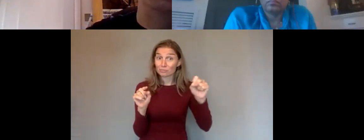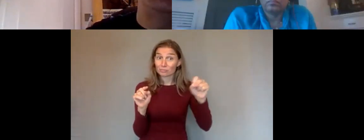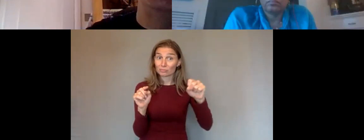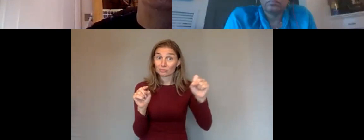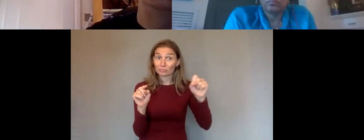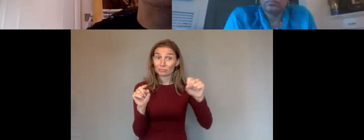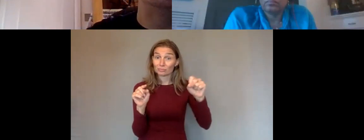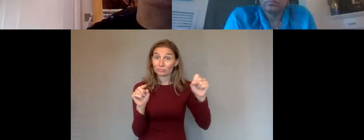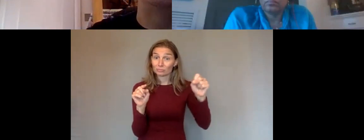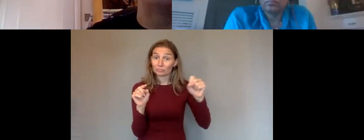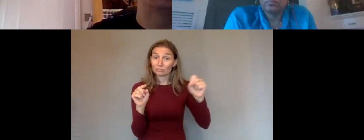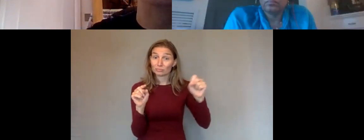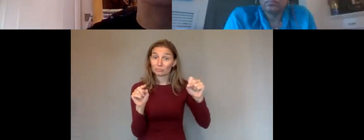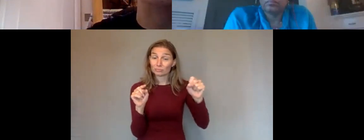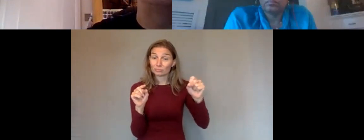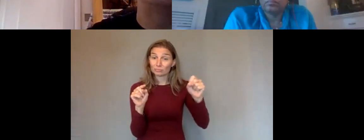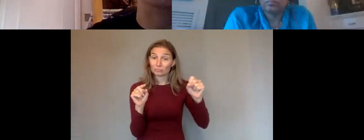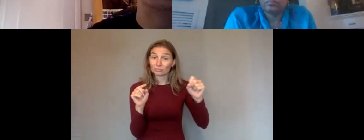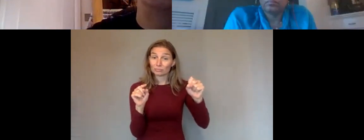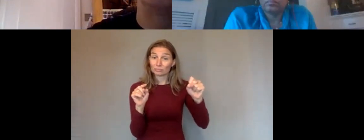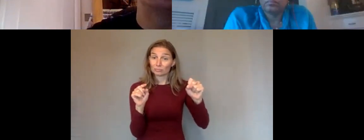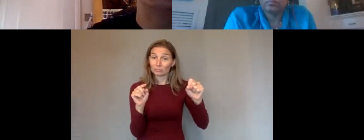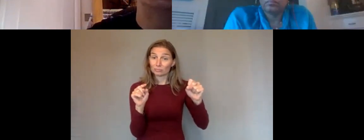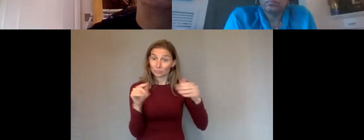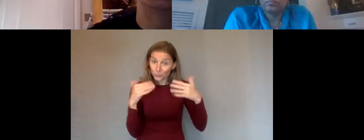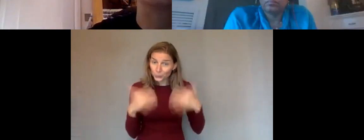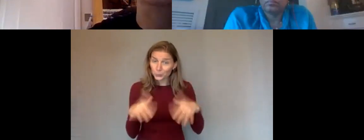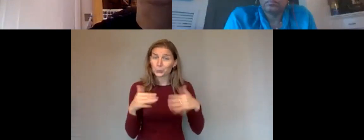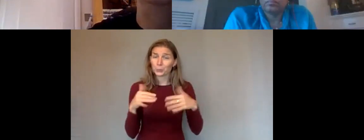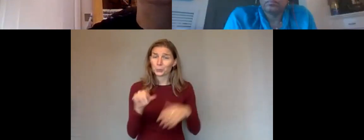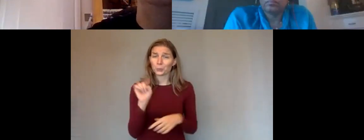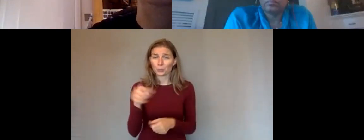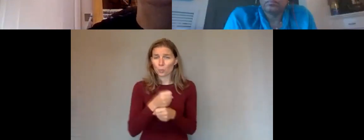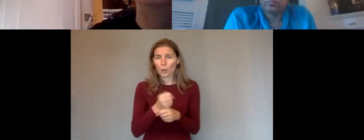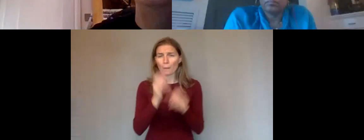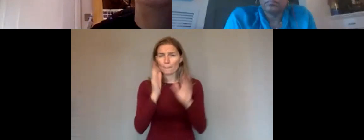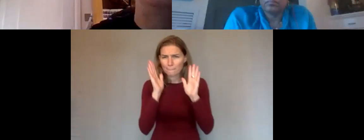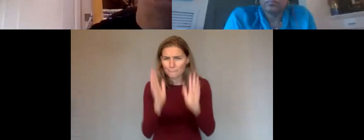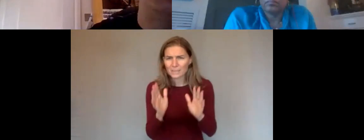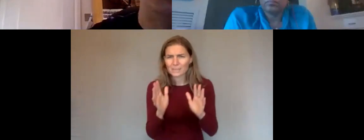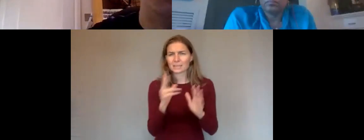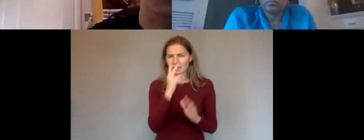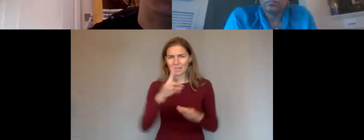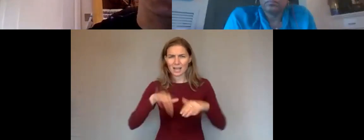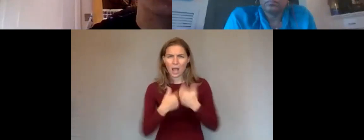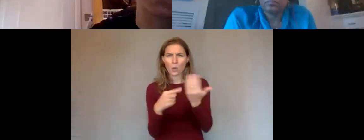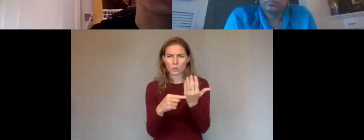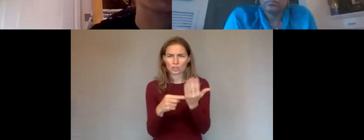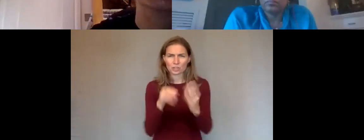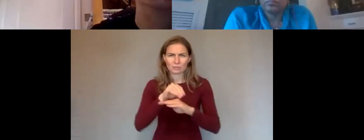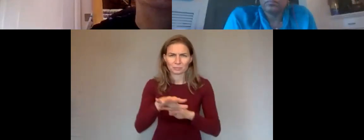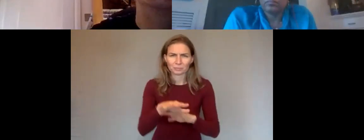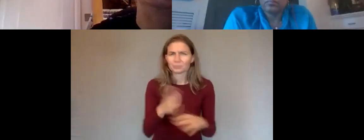you know, in understanding disability and the cultural acceptance of it. What do you think of